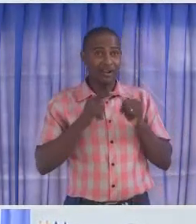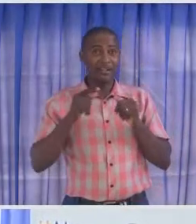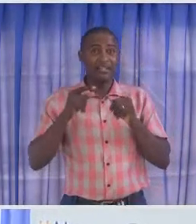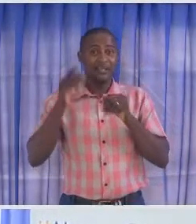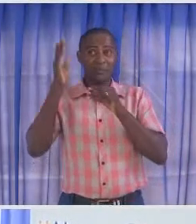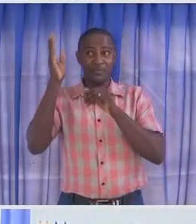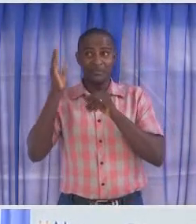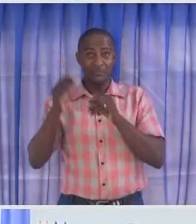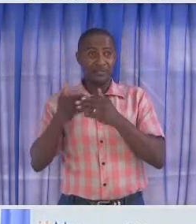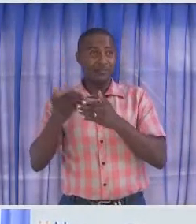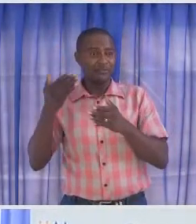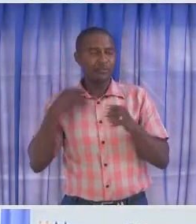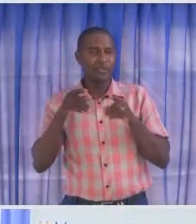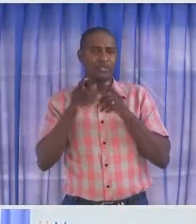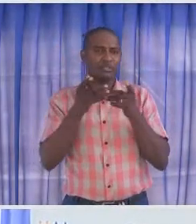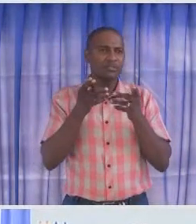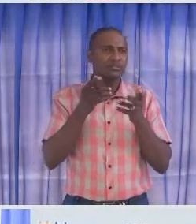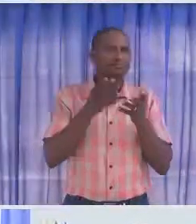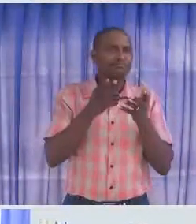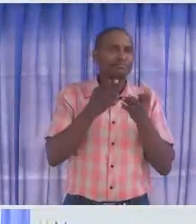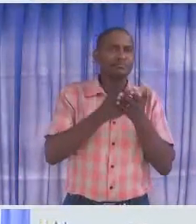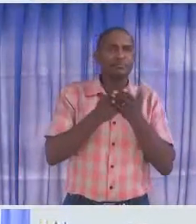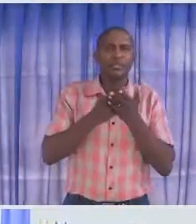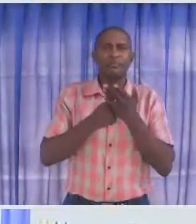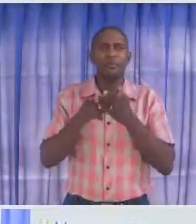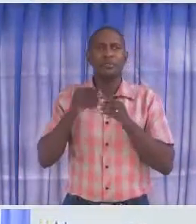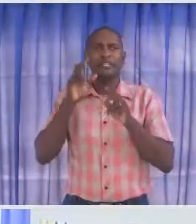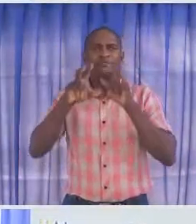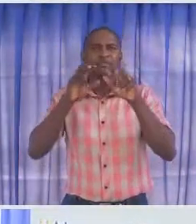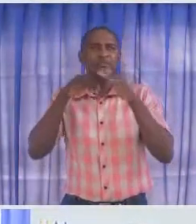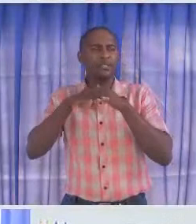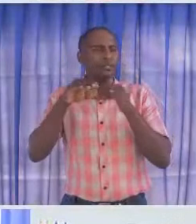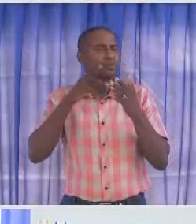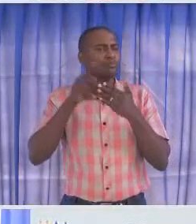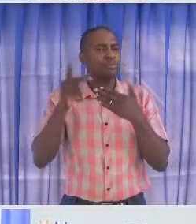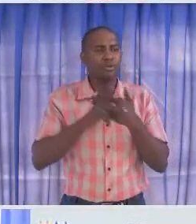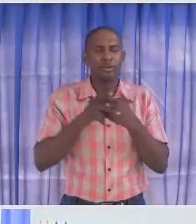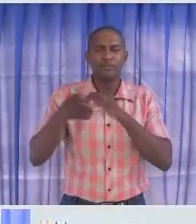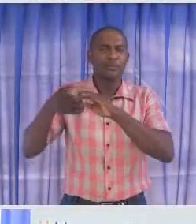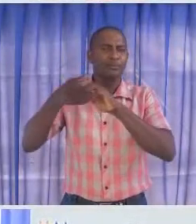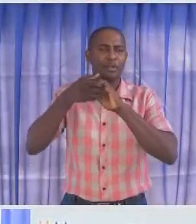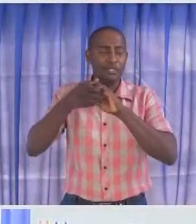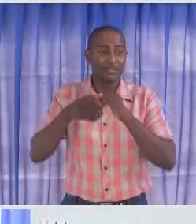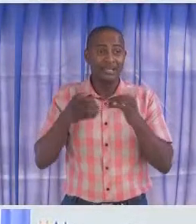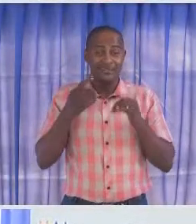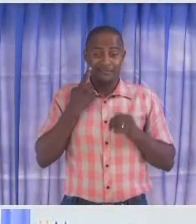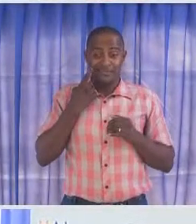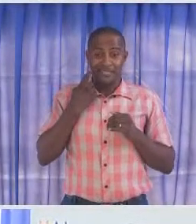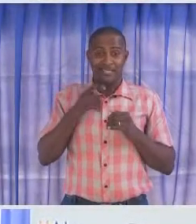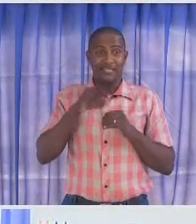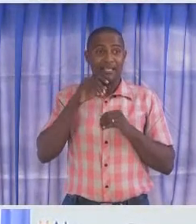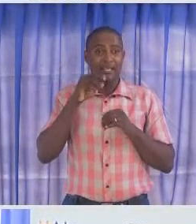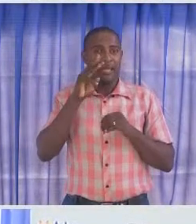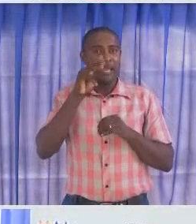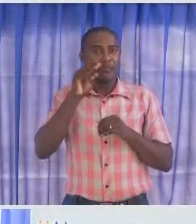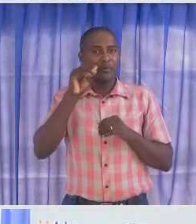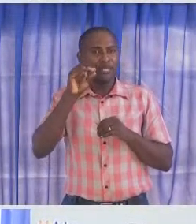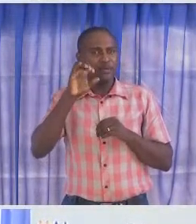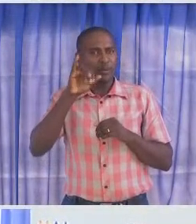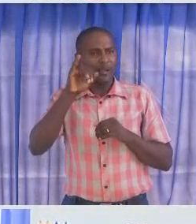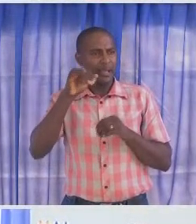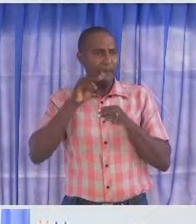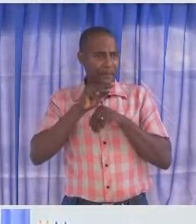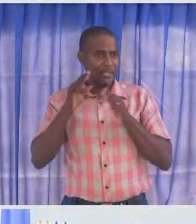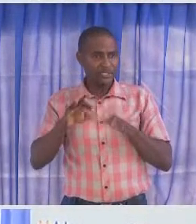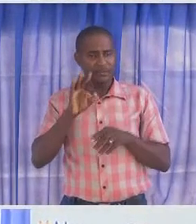were talking about the investment in the program, the partnership, and just now the Minister of Agriculture was talking about his vision for